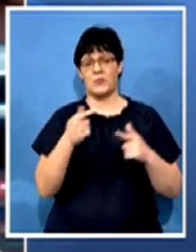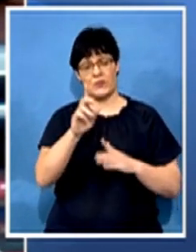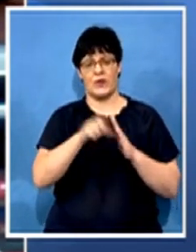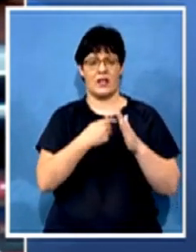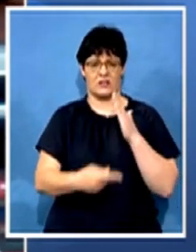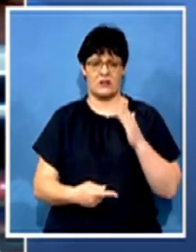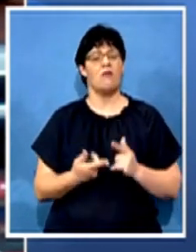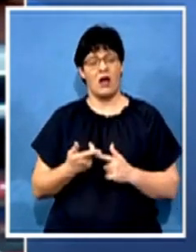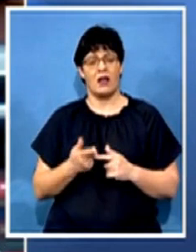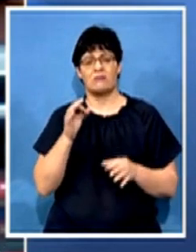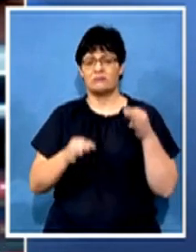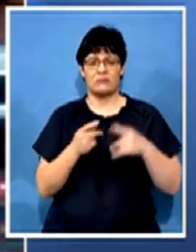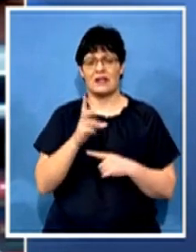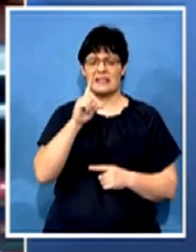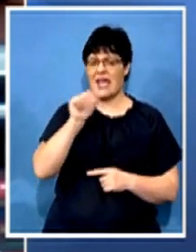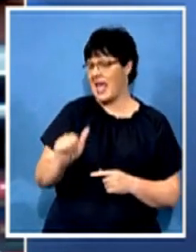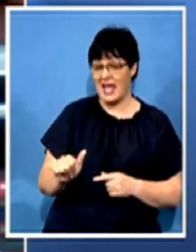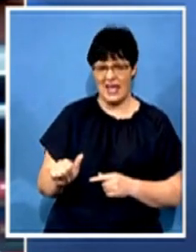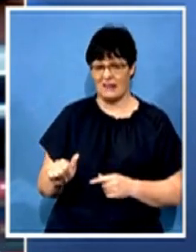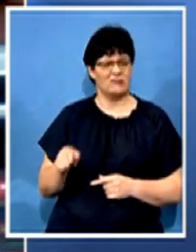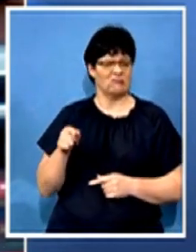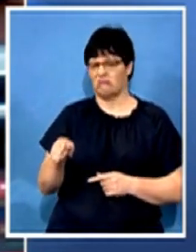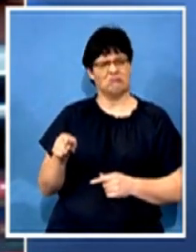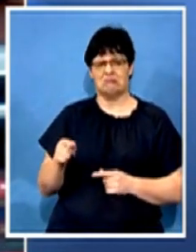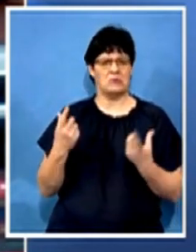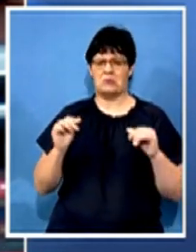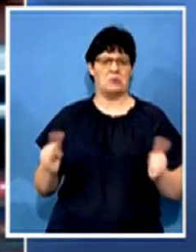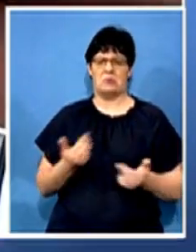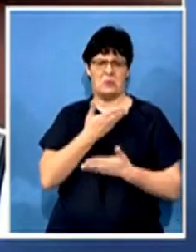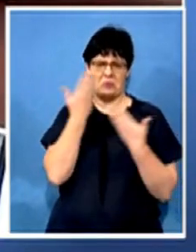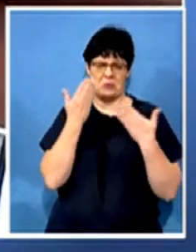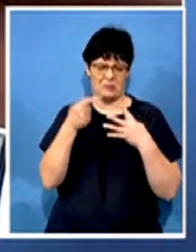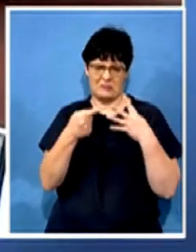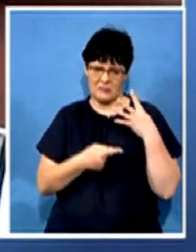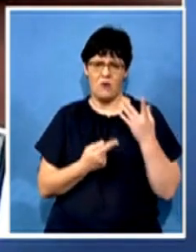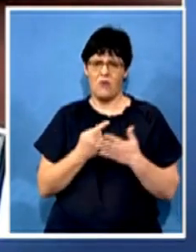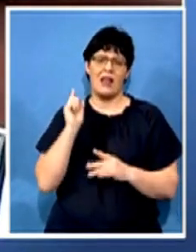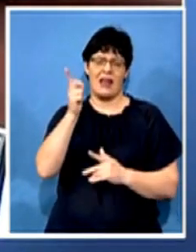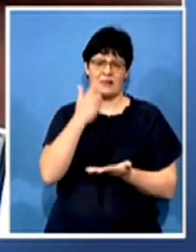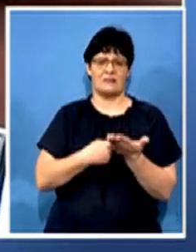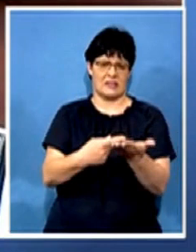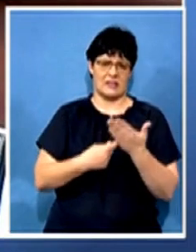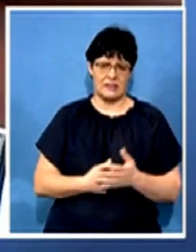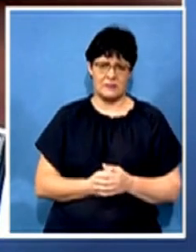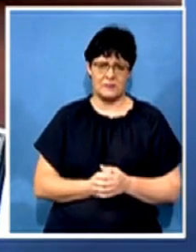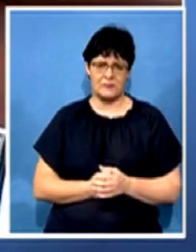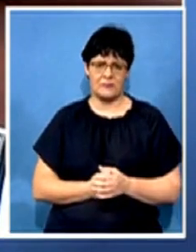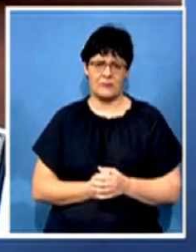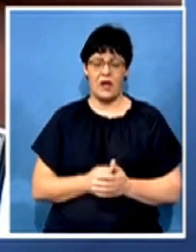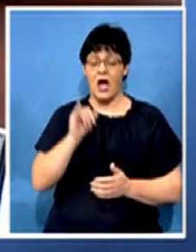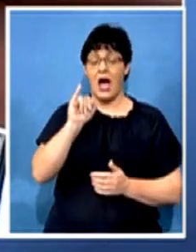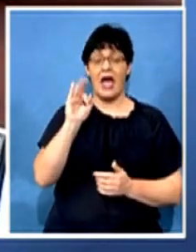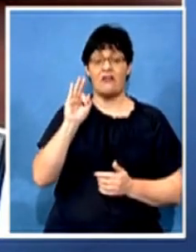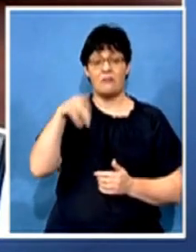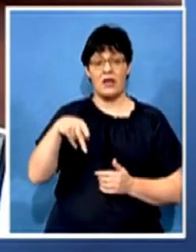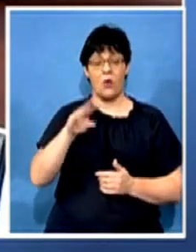example, are not going to do well for some reasons, which we can talk about later. Yes, of course the IFP won that ward in Nkandla, although